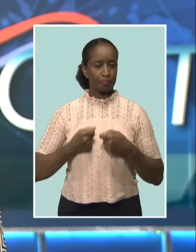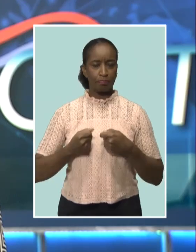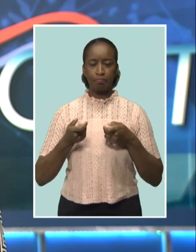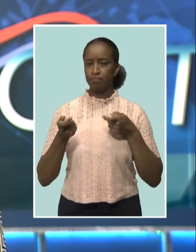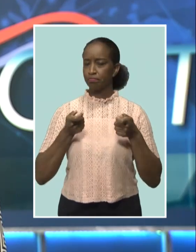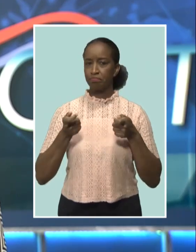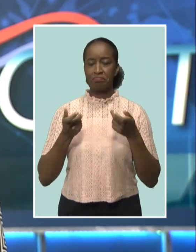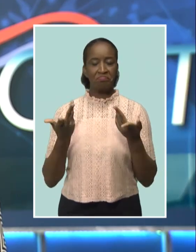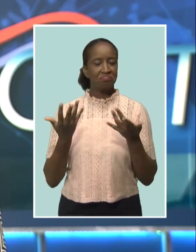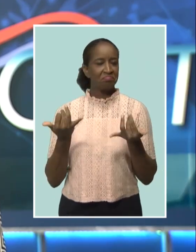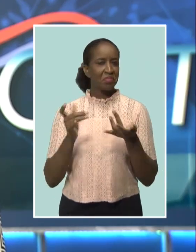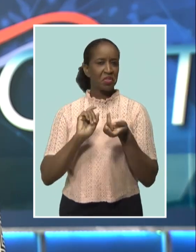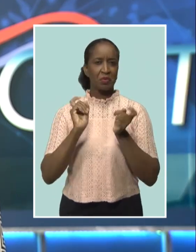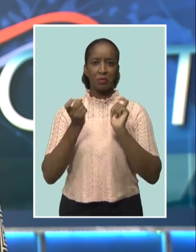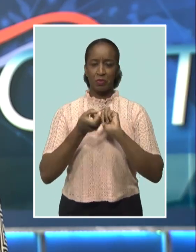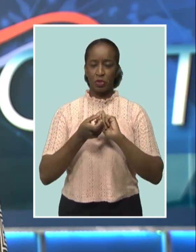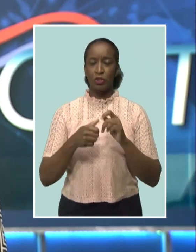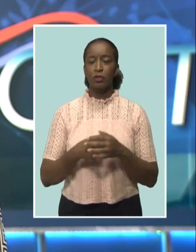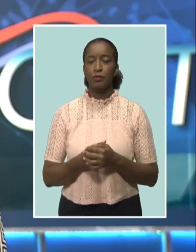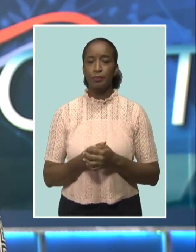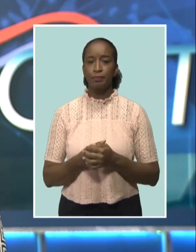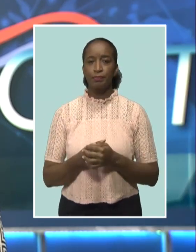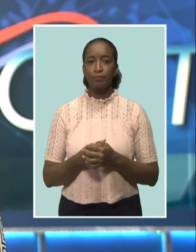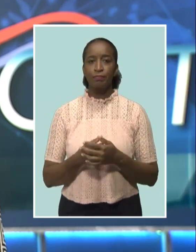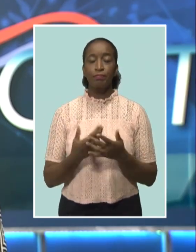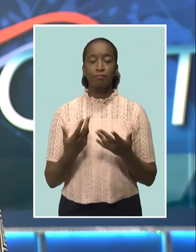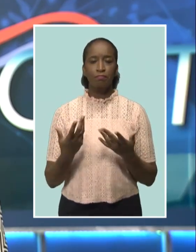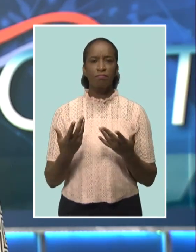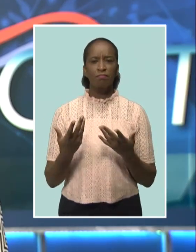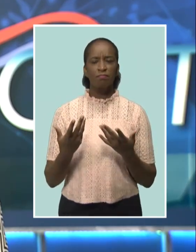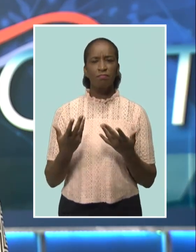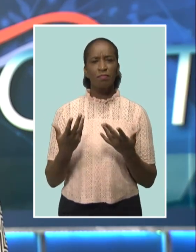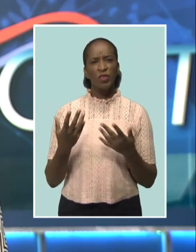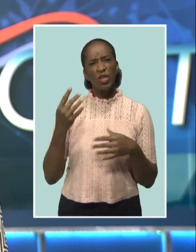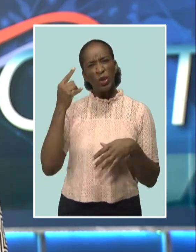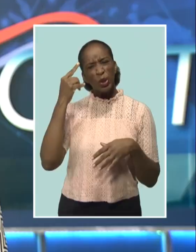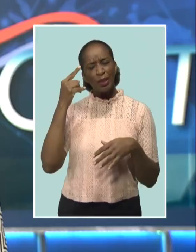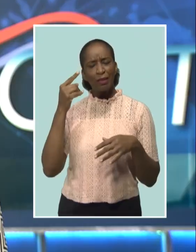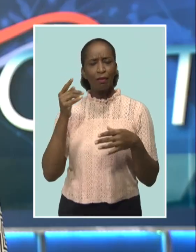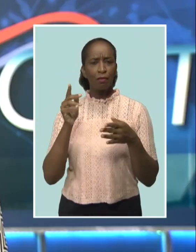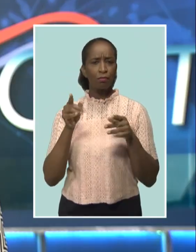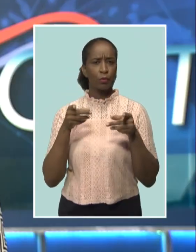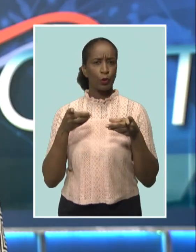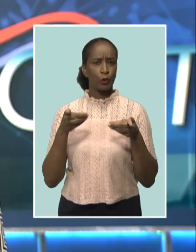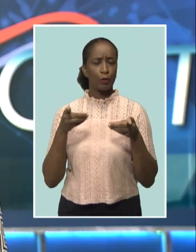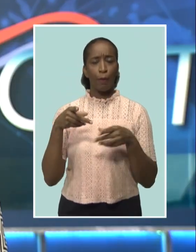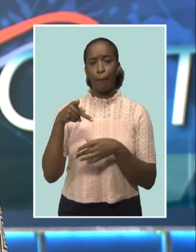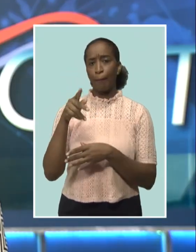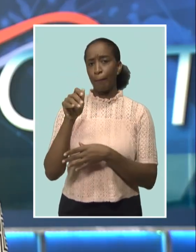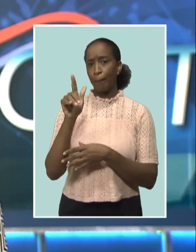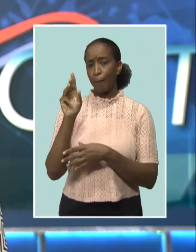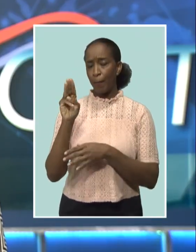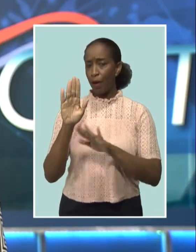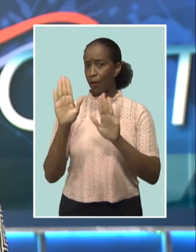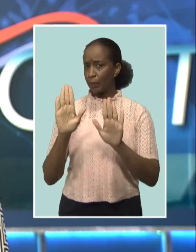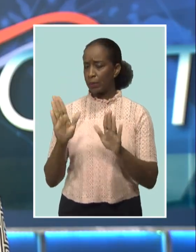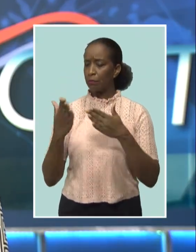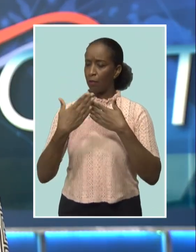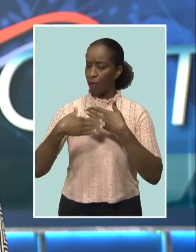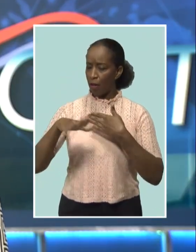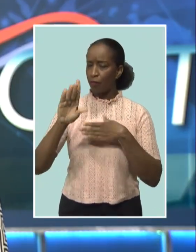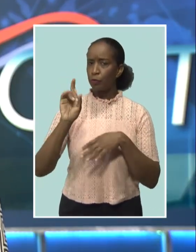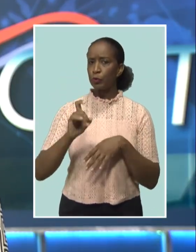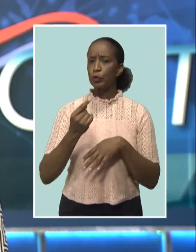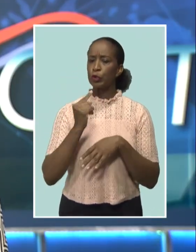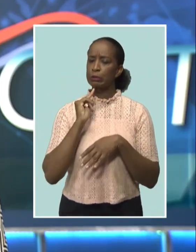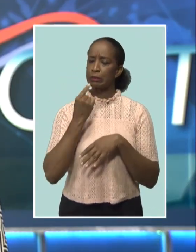Cicely Athill-Horsford, said while solemnity was expected to take over following Palm Sunday, there was the opposite. In her